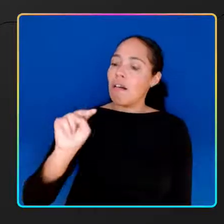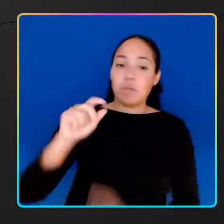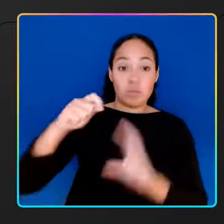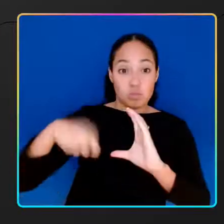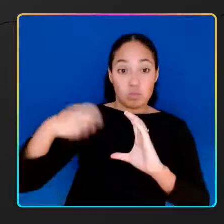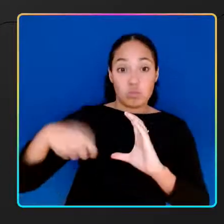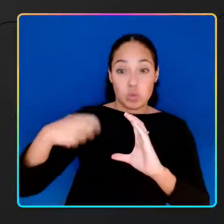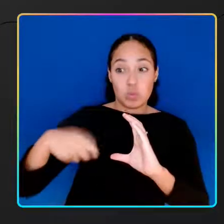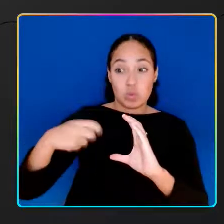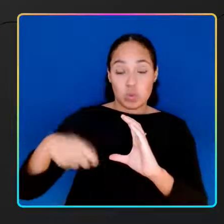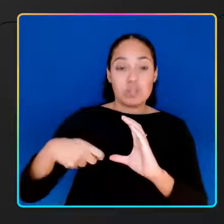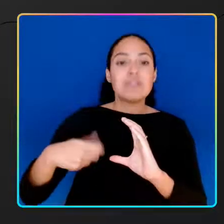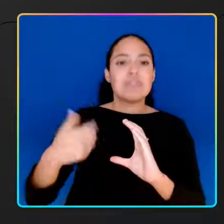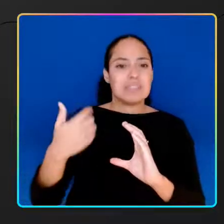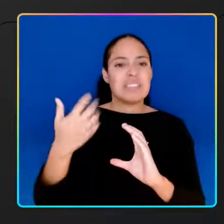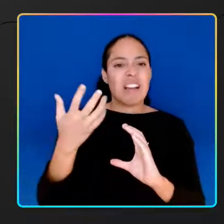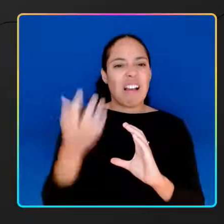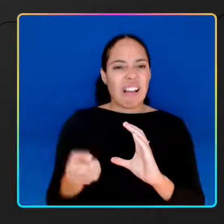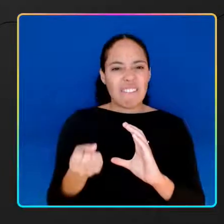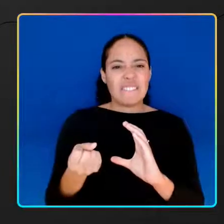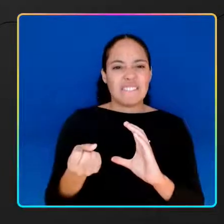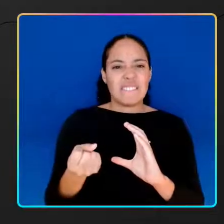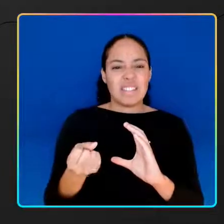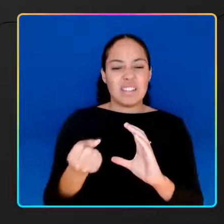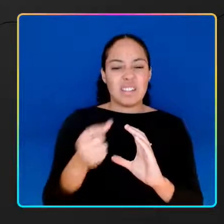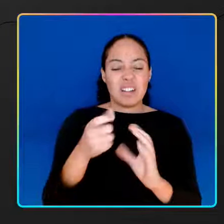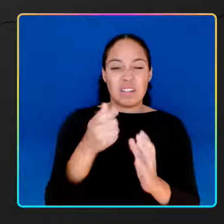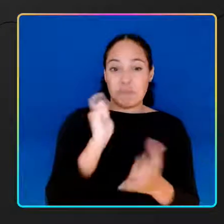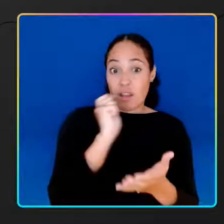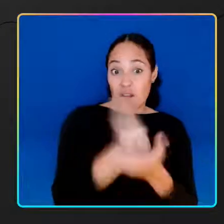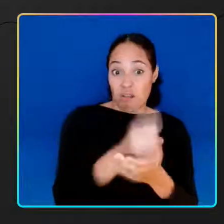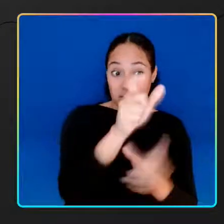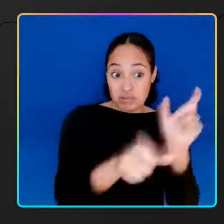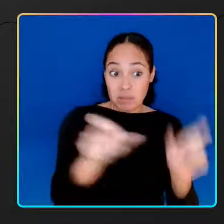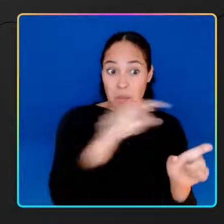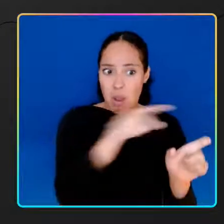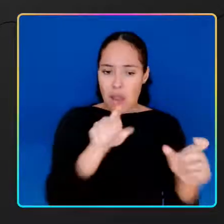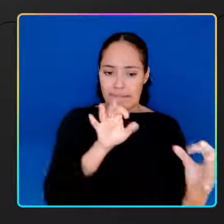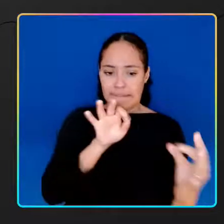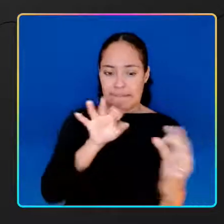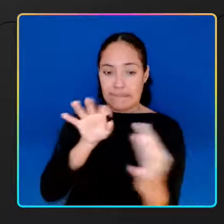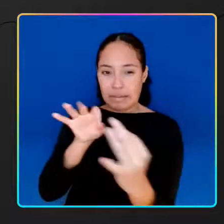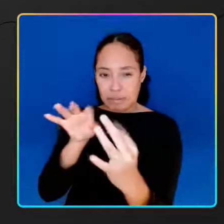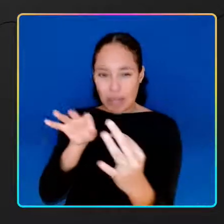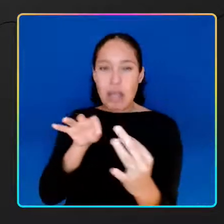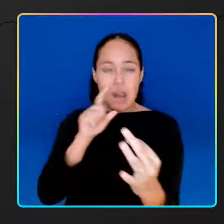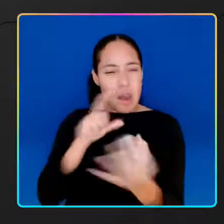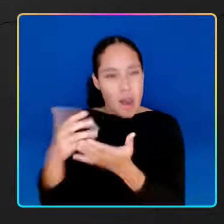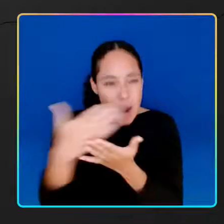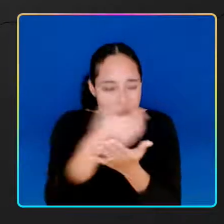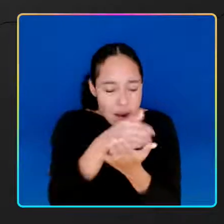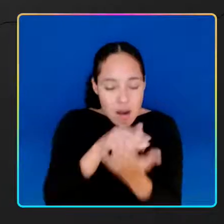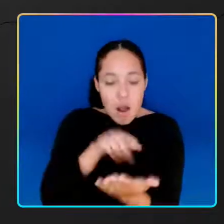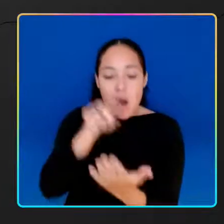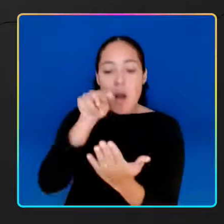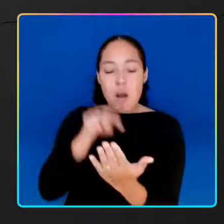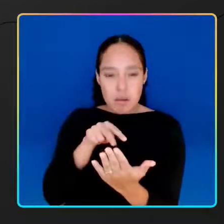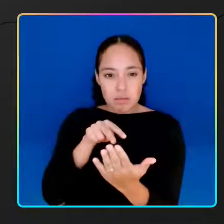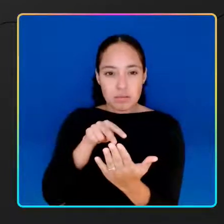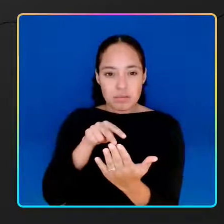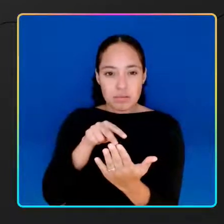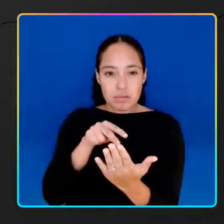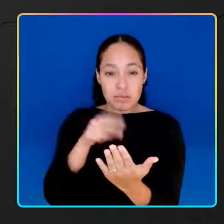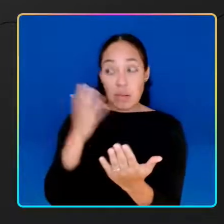And that time there is no self-service AI as now. There is a cognitive services exist there,